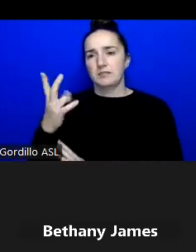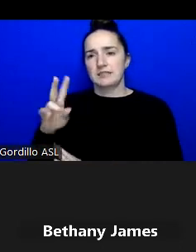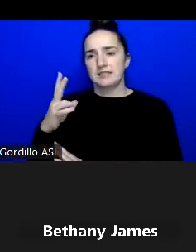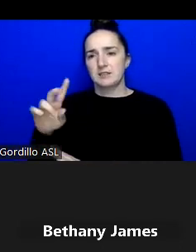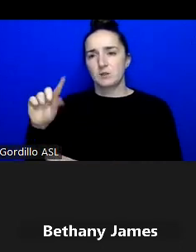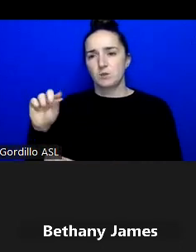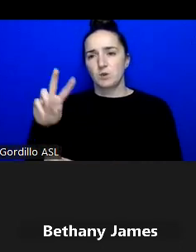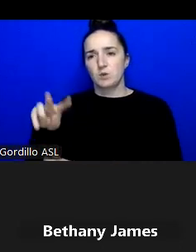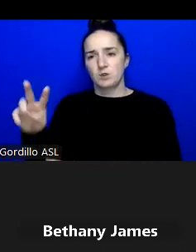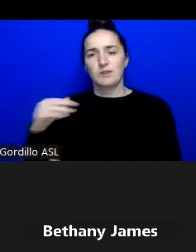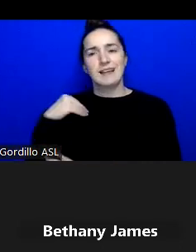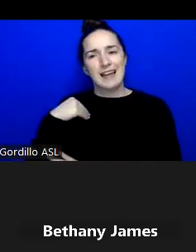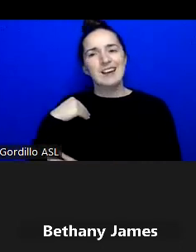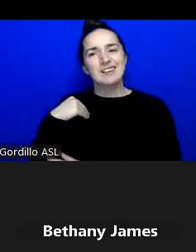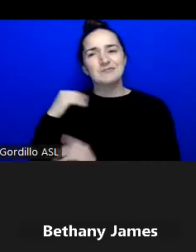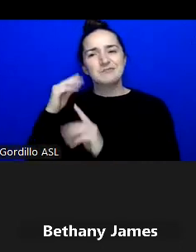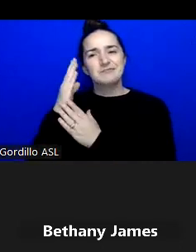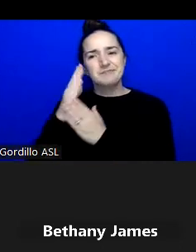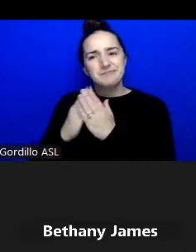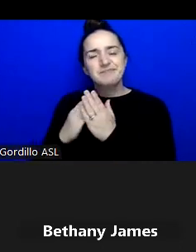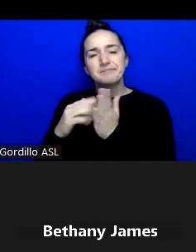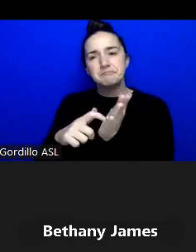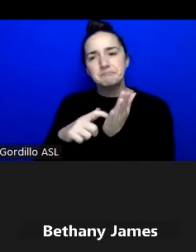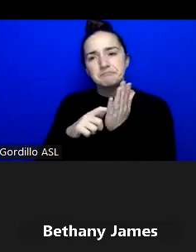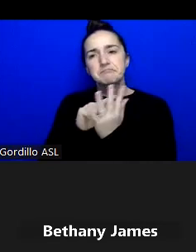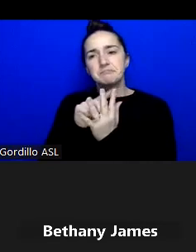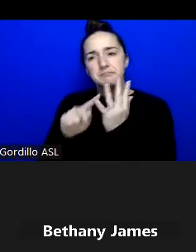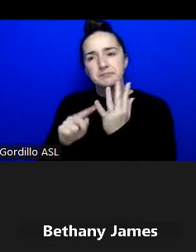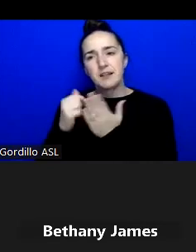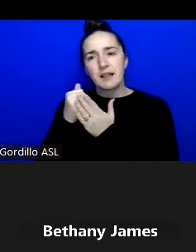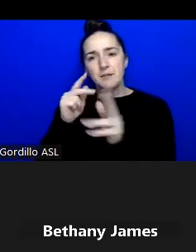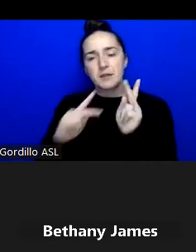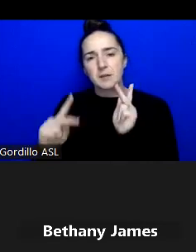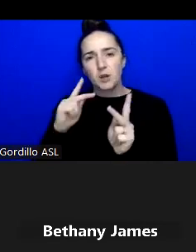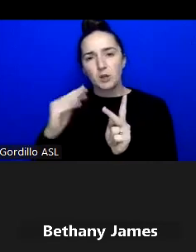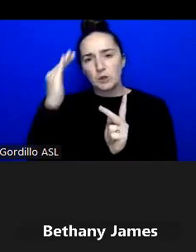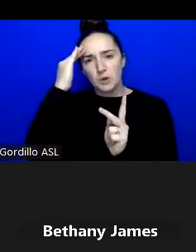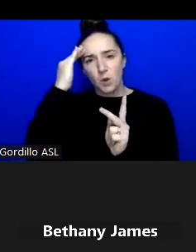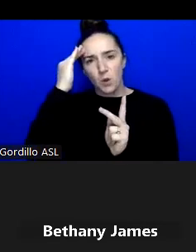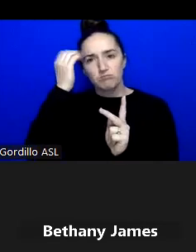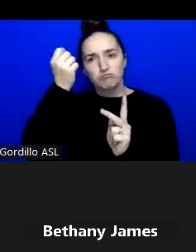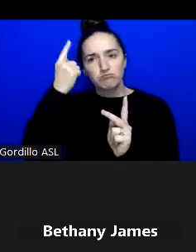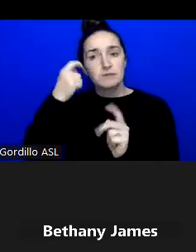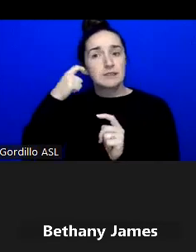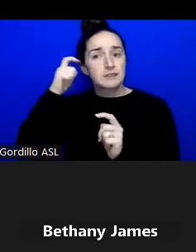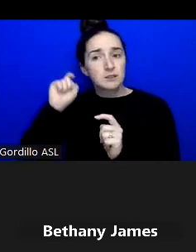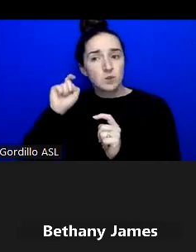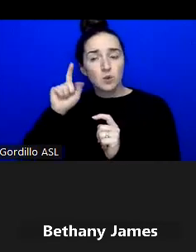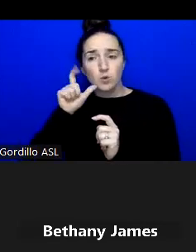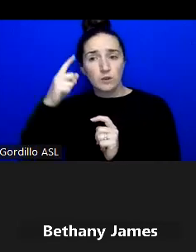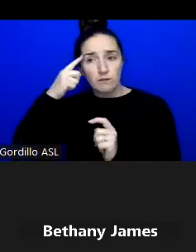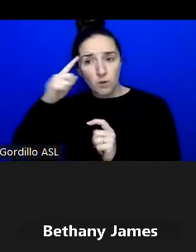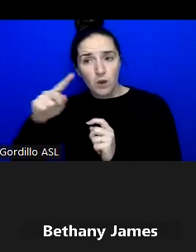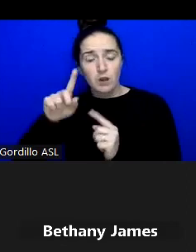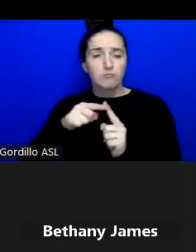parameters, of course, that are designed to help people know who are these devices for, and when they are looking at purchasing them, they have to